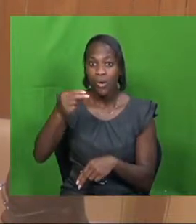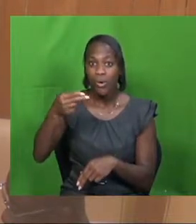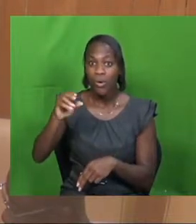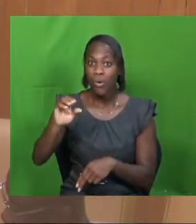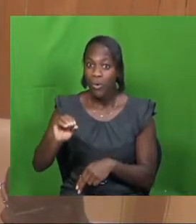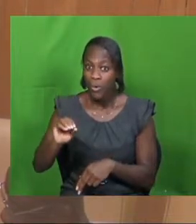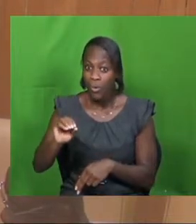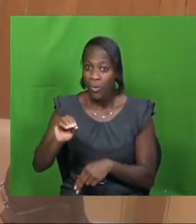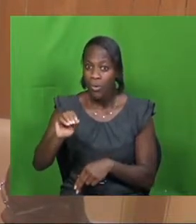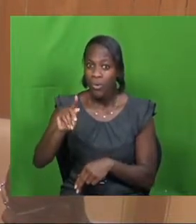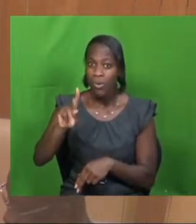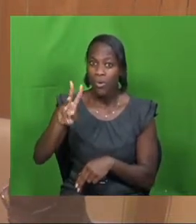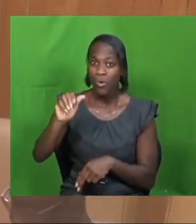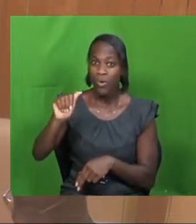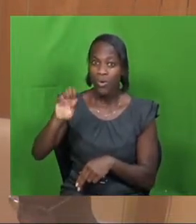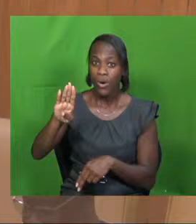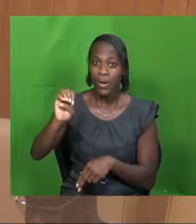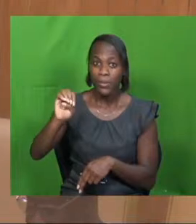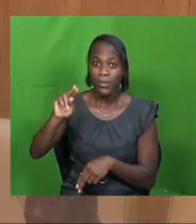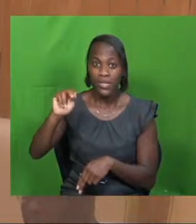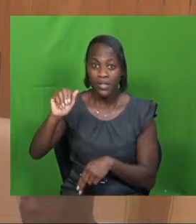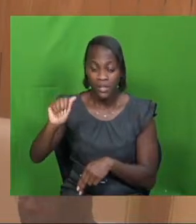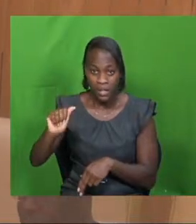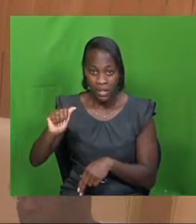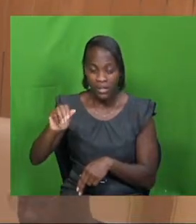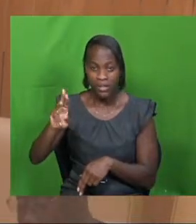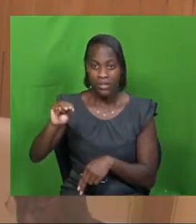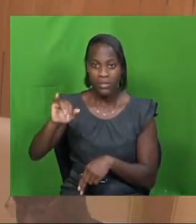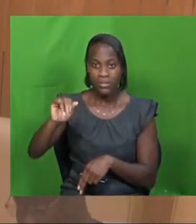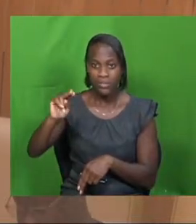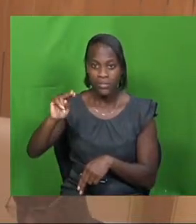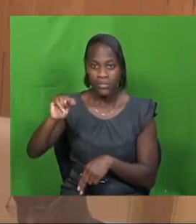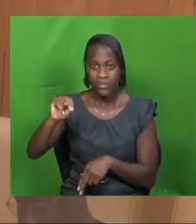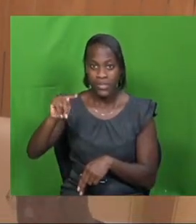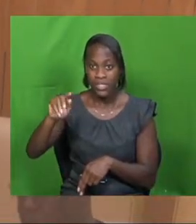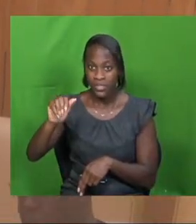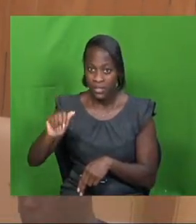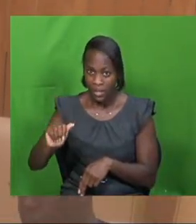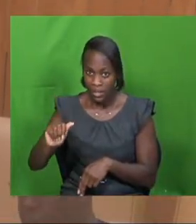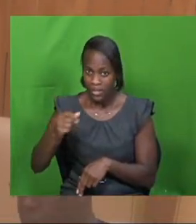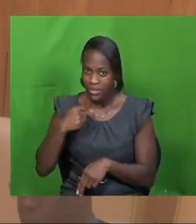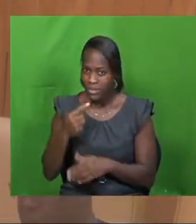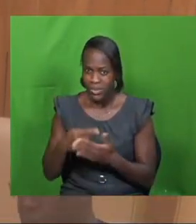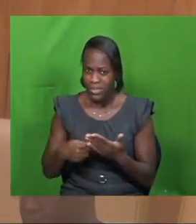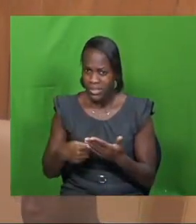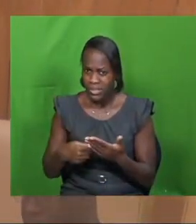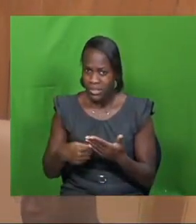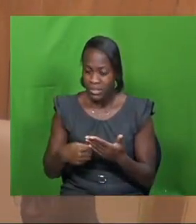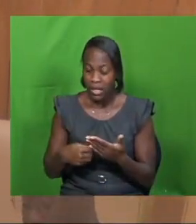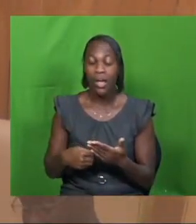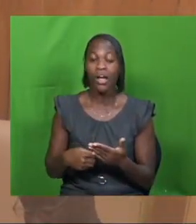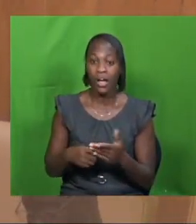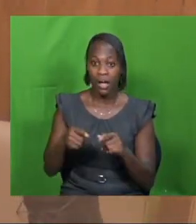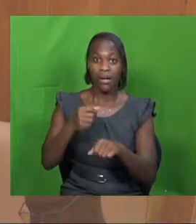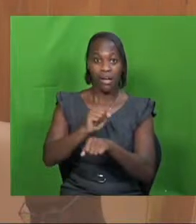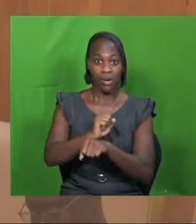that? Sorry? You said what? Yes, I was present, but my name appears absent here.